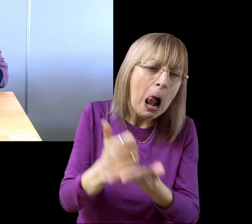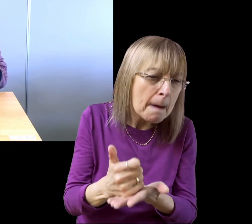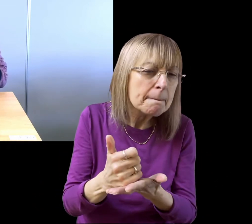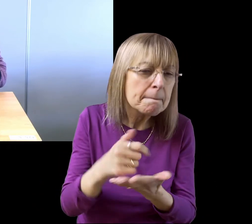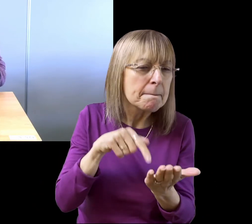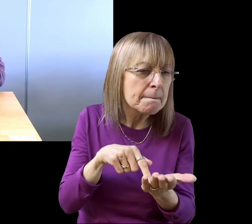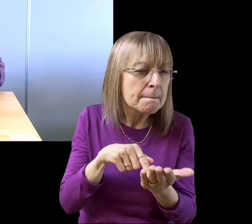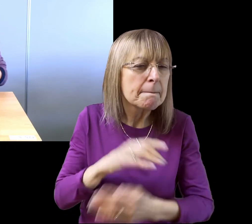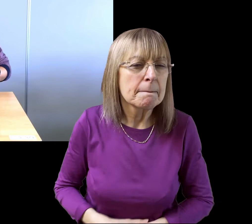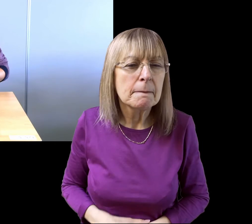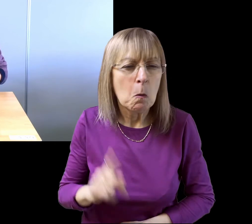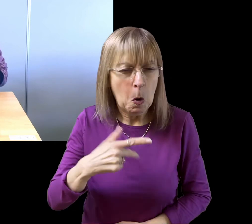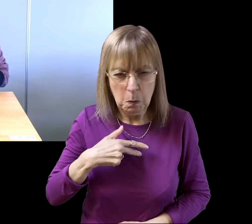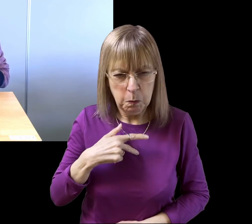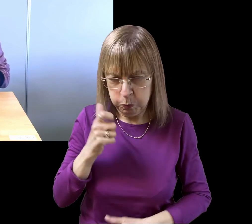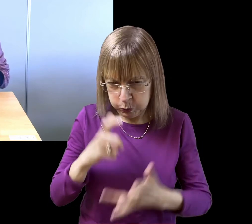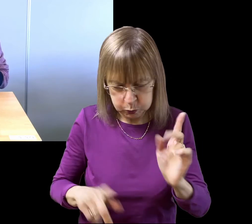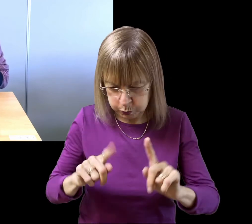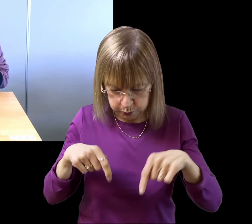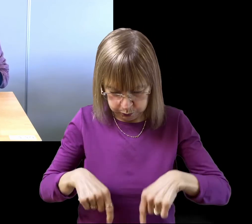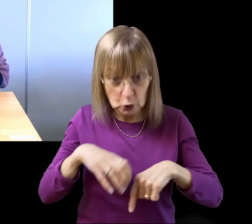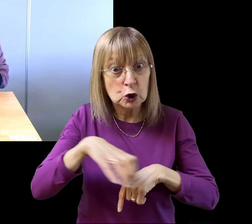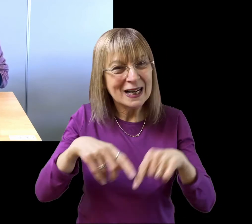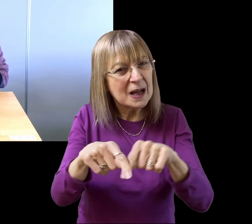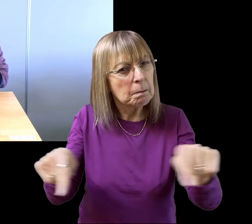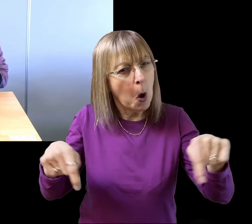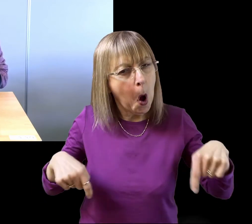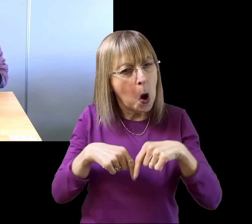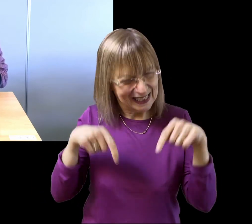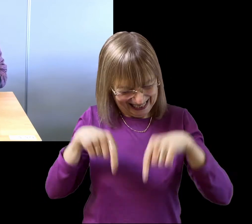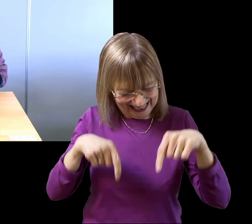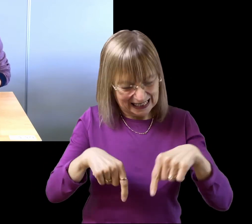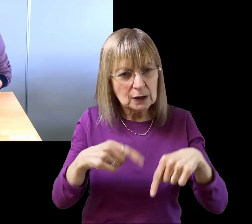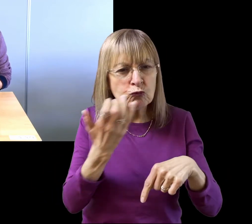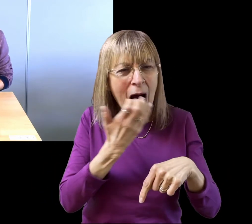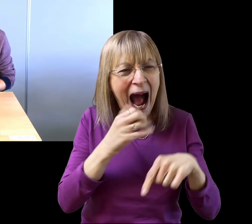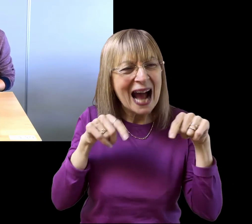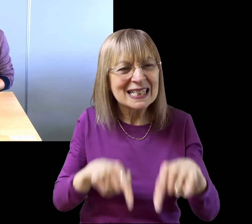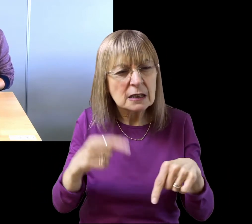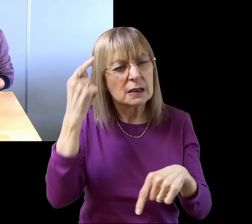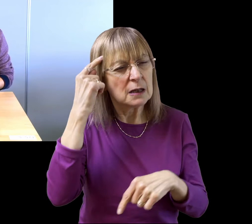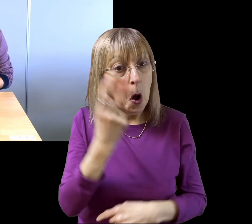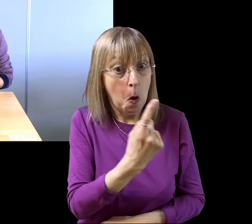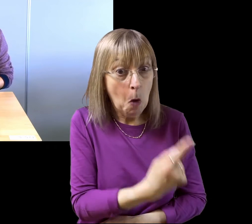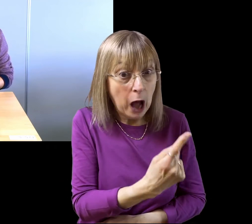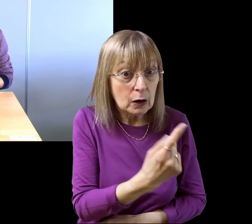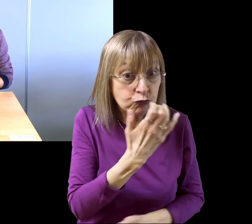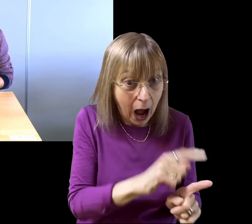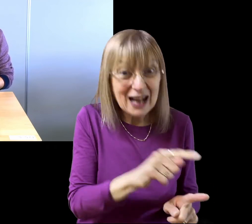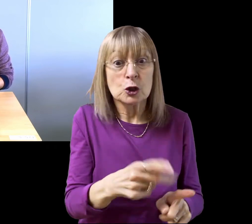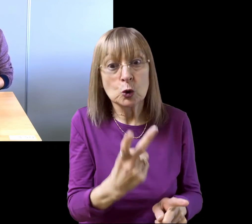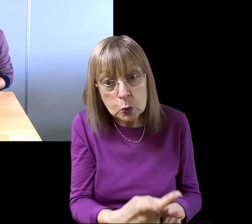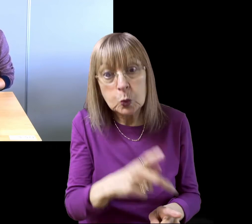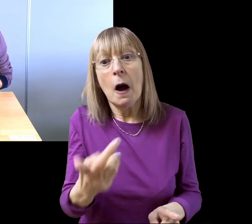you out a little bit. But what could we do with all the rice on this chessboard if it was 1 grain, then 2, then